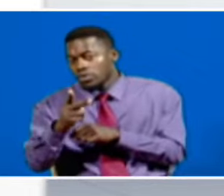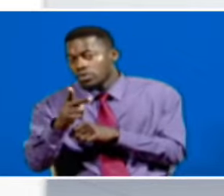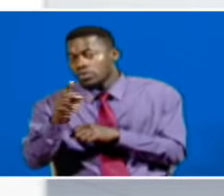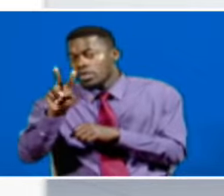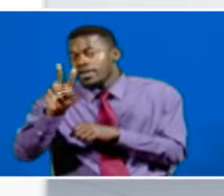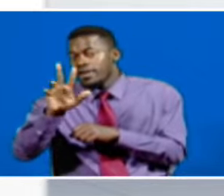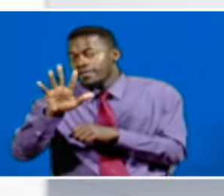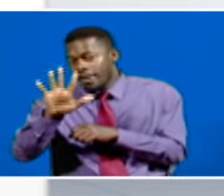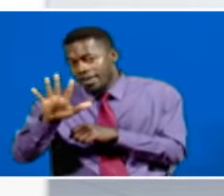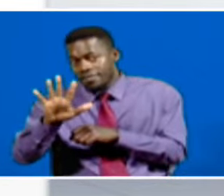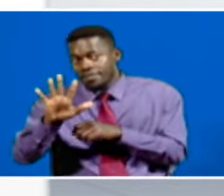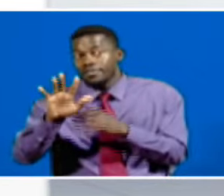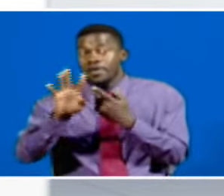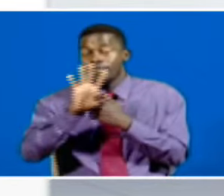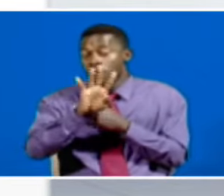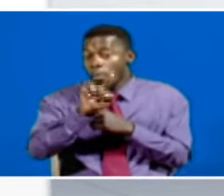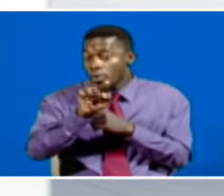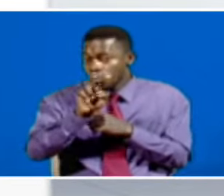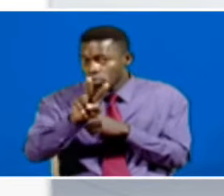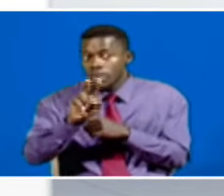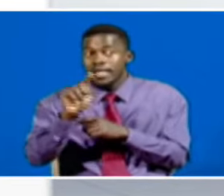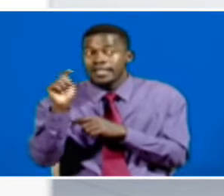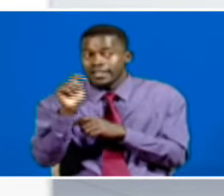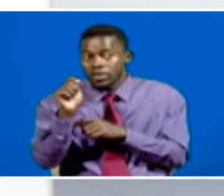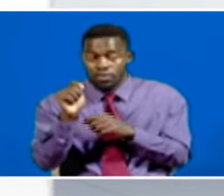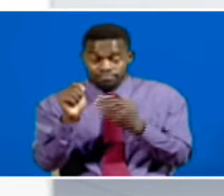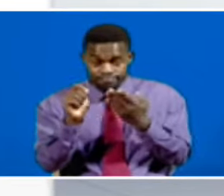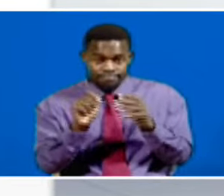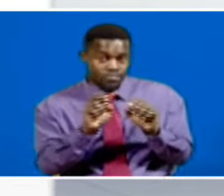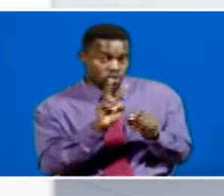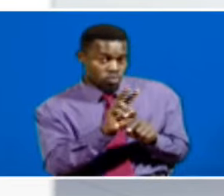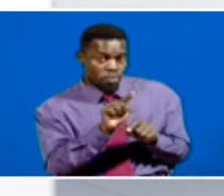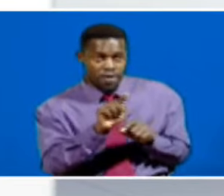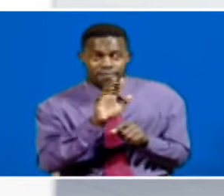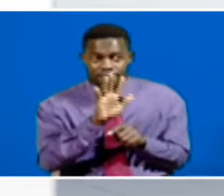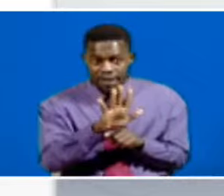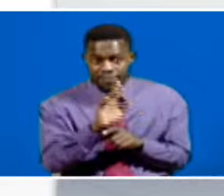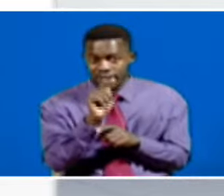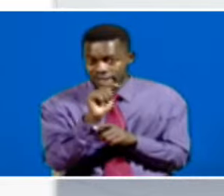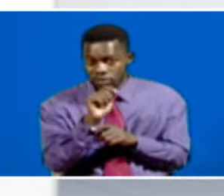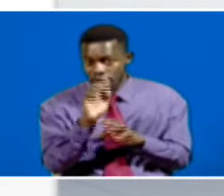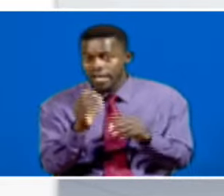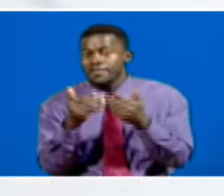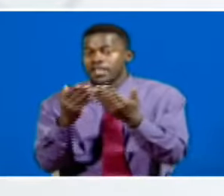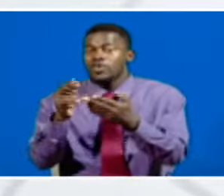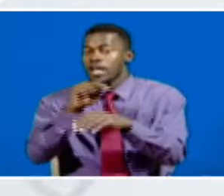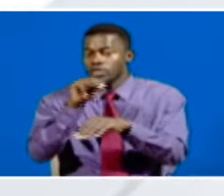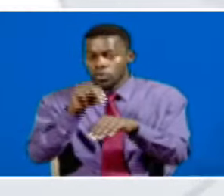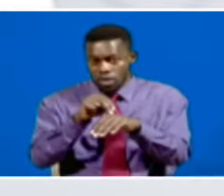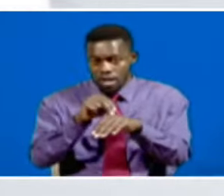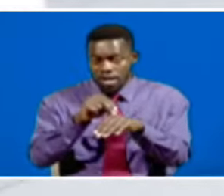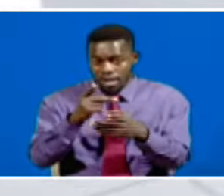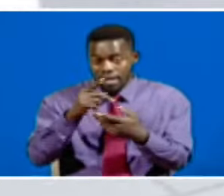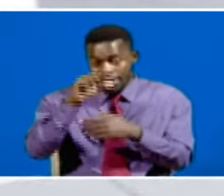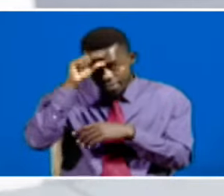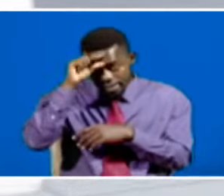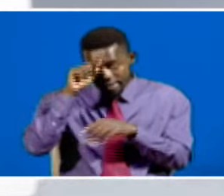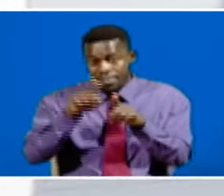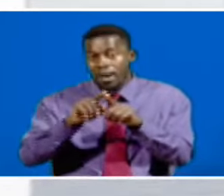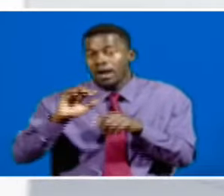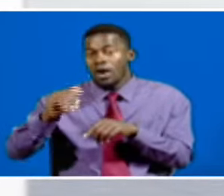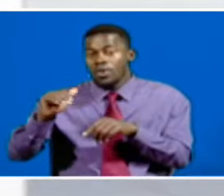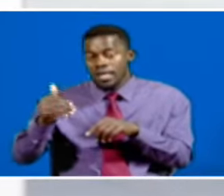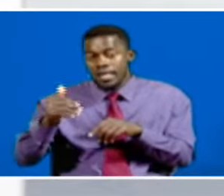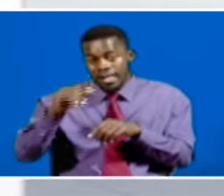2024-2025. Of the 4.2 trillion shillings, 2.5 trillion is allocated to the national government, and the county government